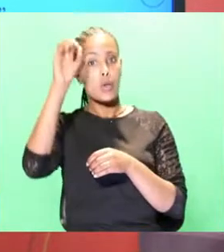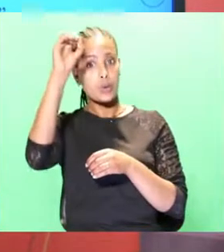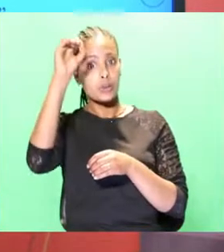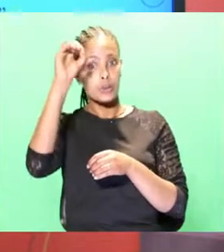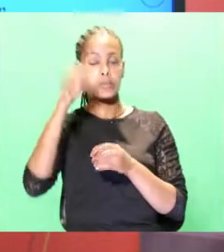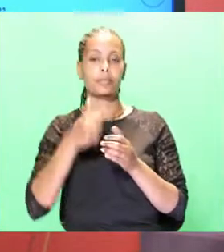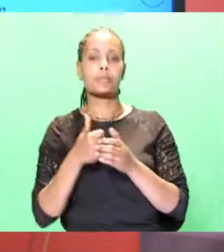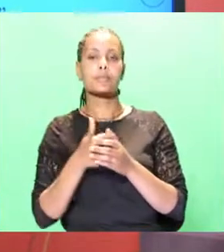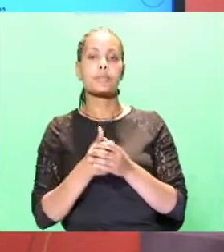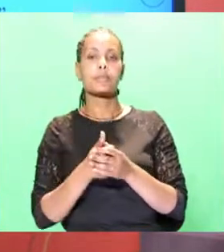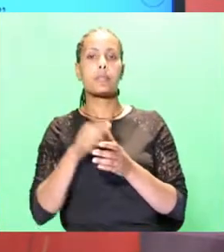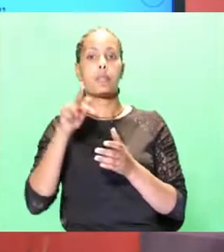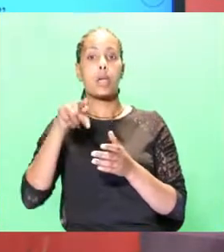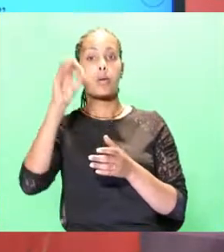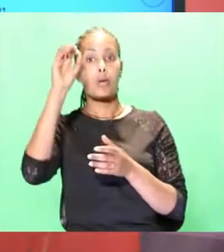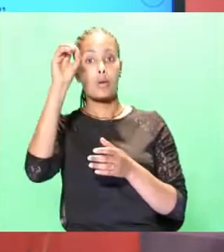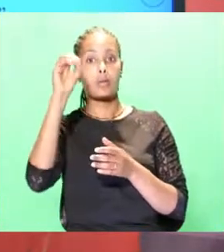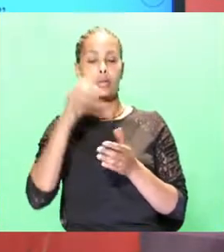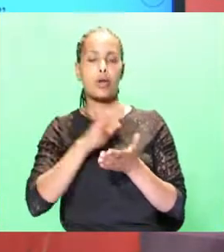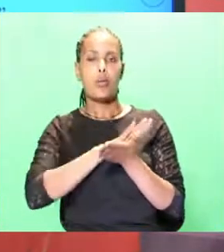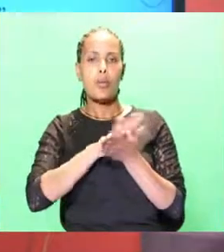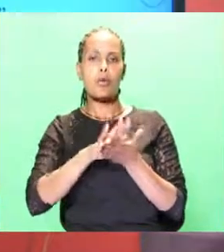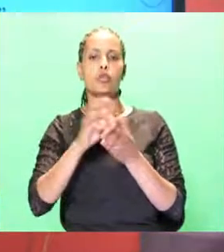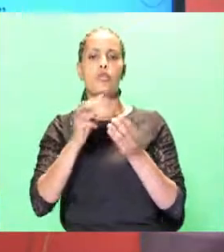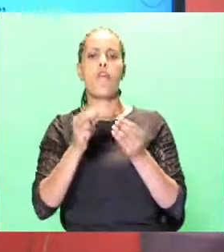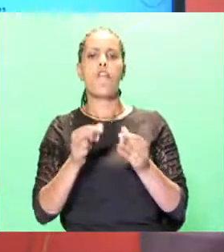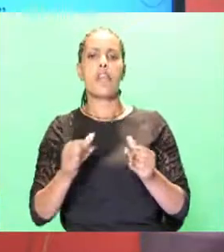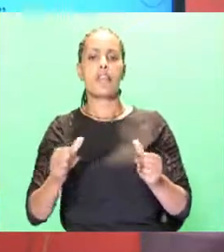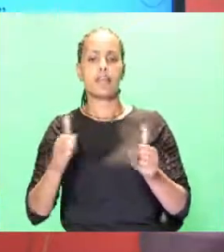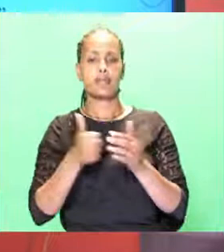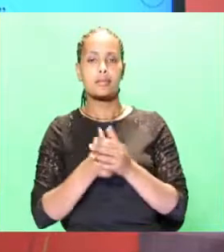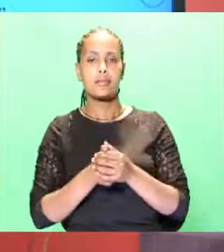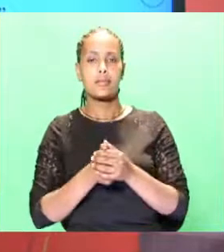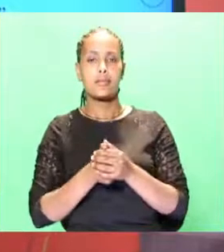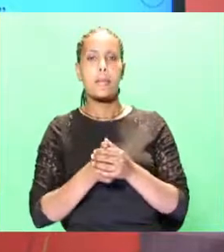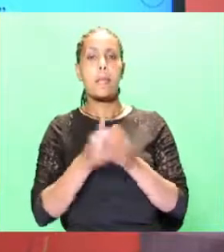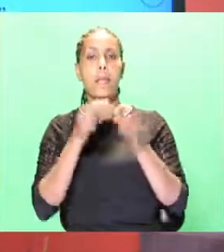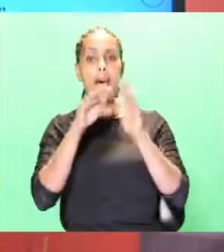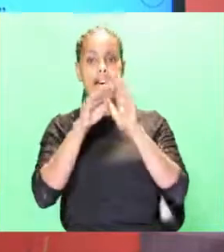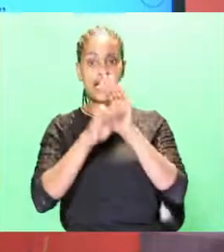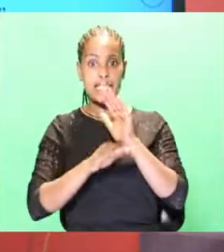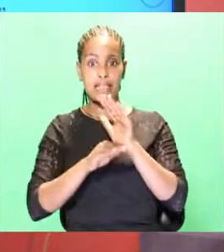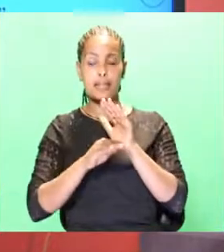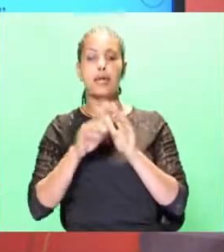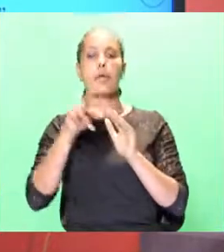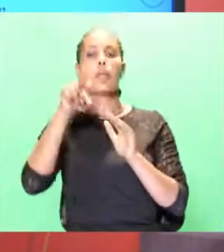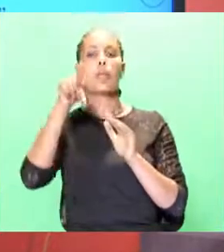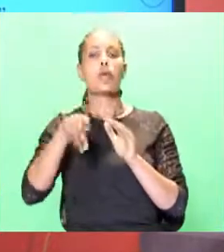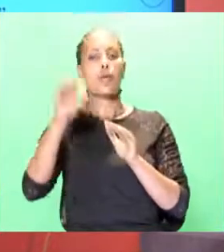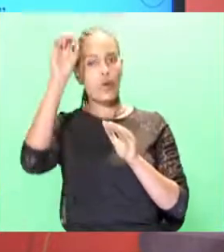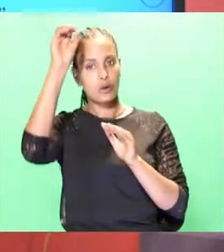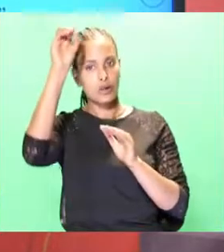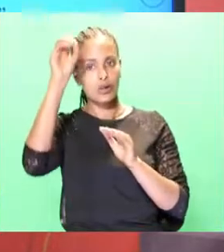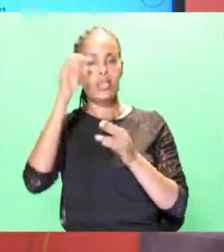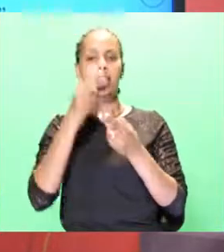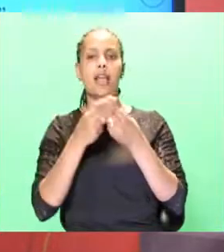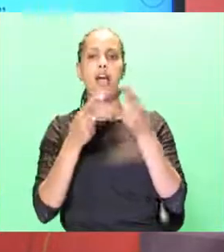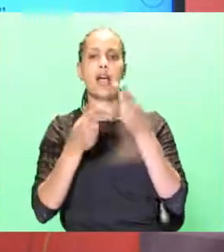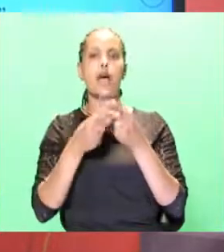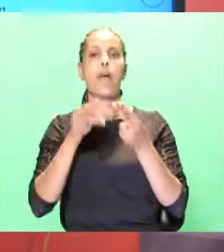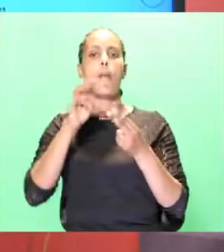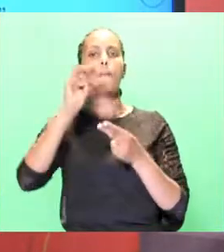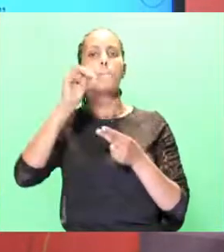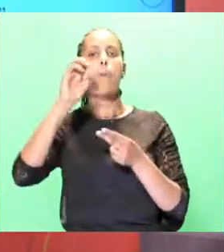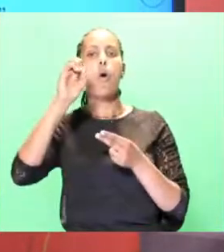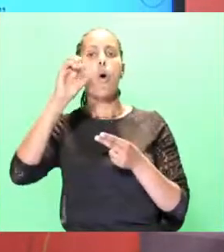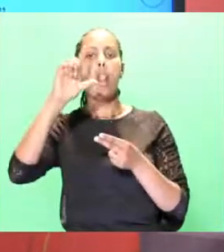solvent, vapor pressure of pure solvent, minus P naught of the solvent times mole fraction